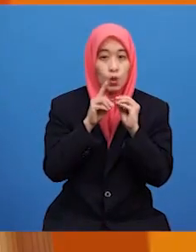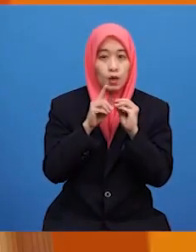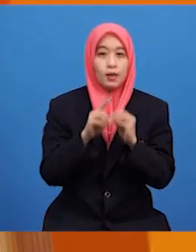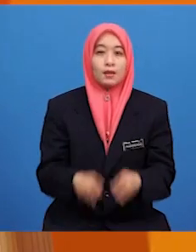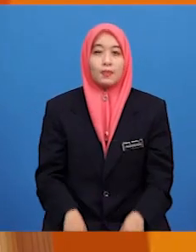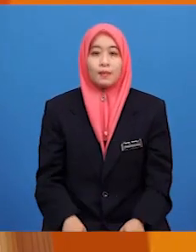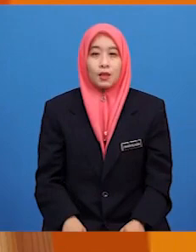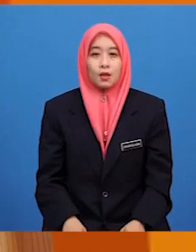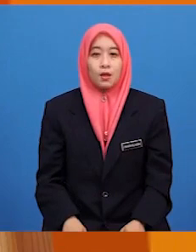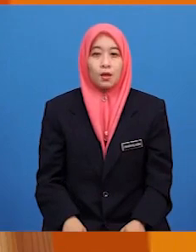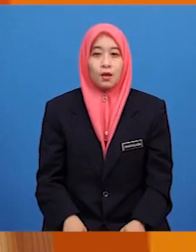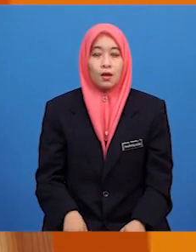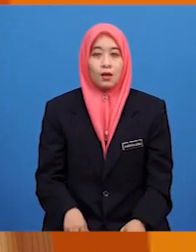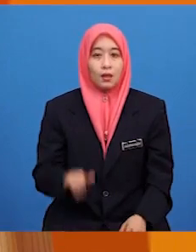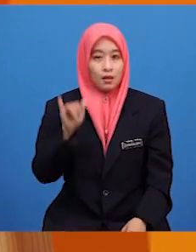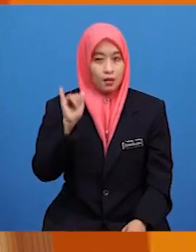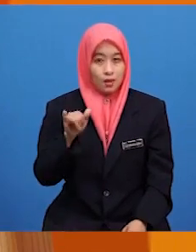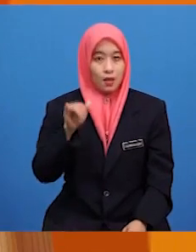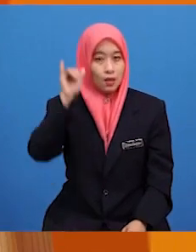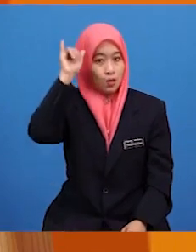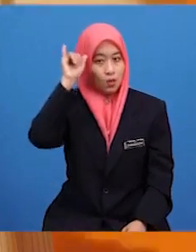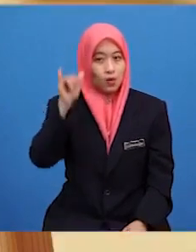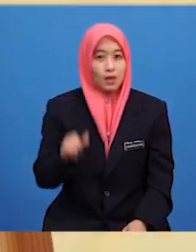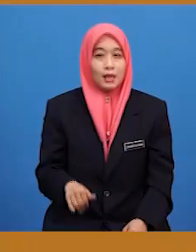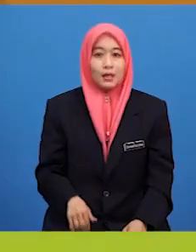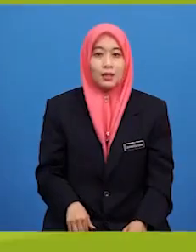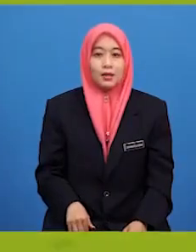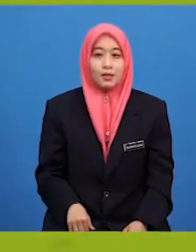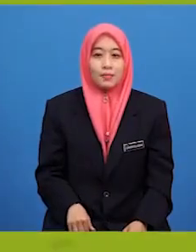There you go, Yolo. She clicks.